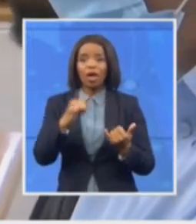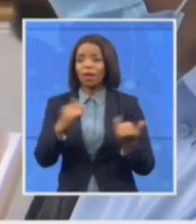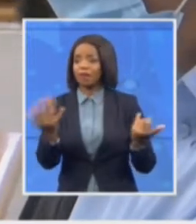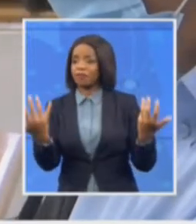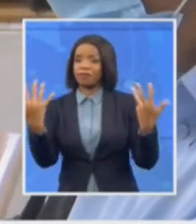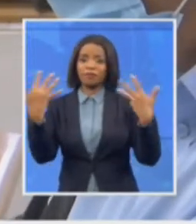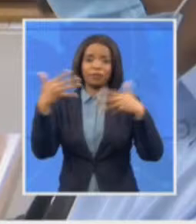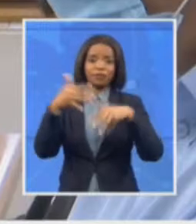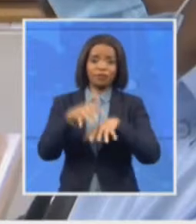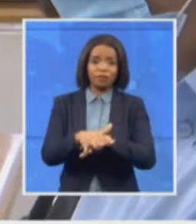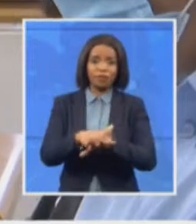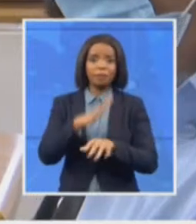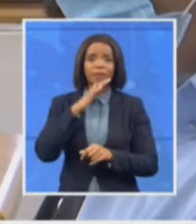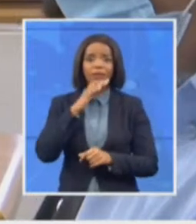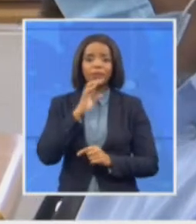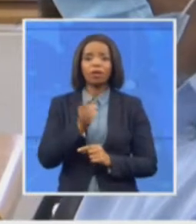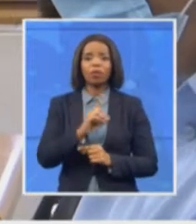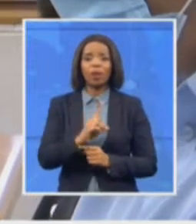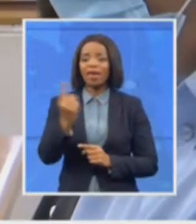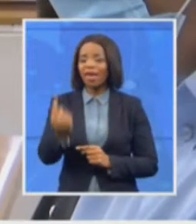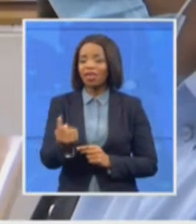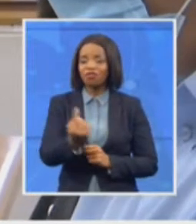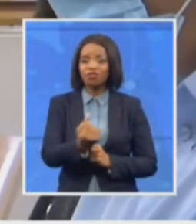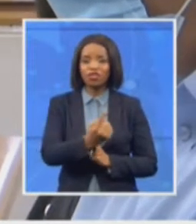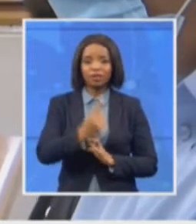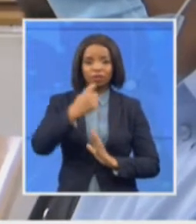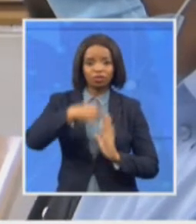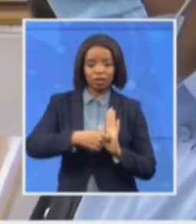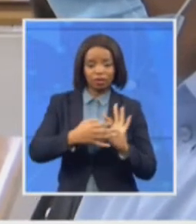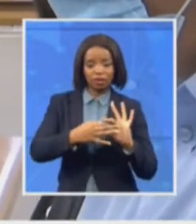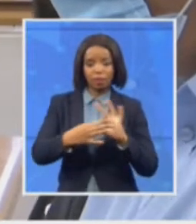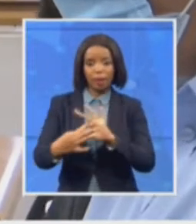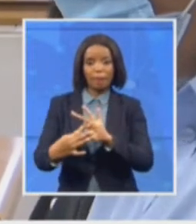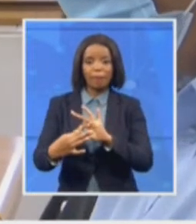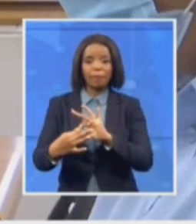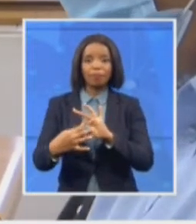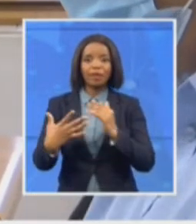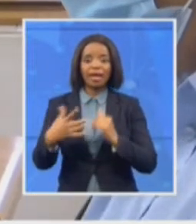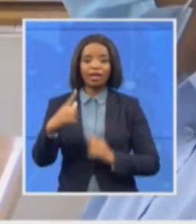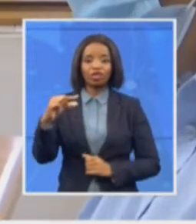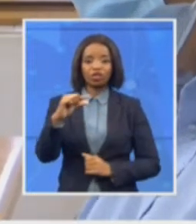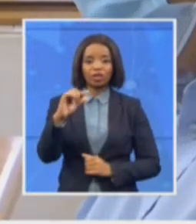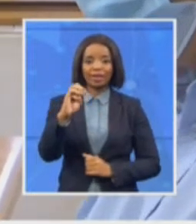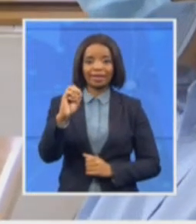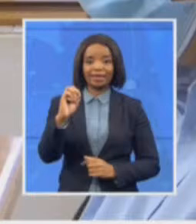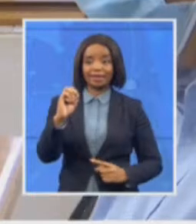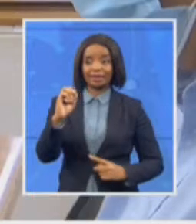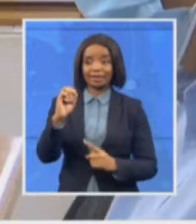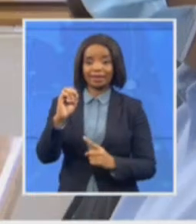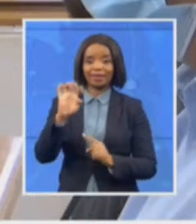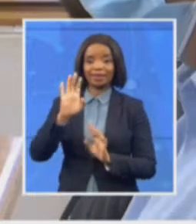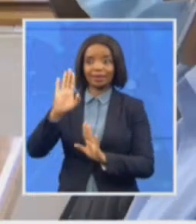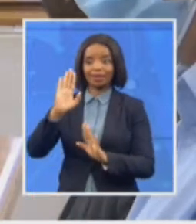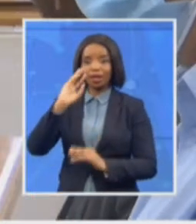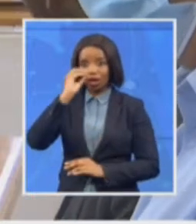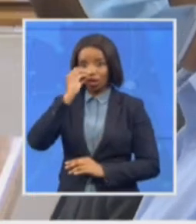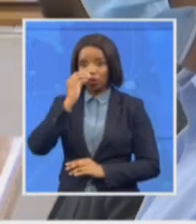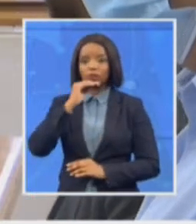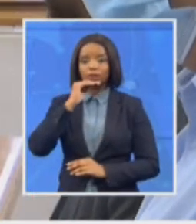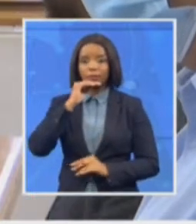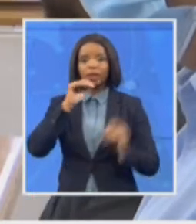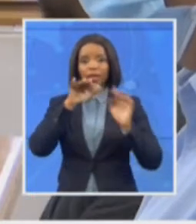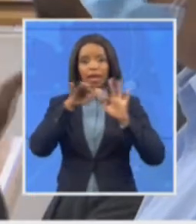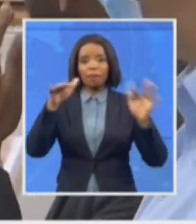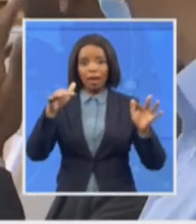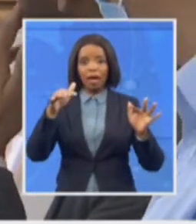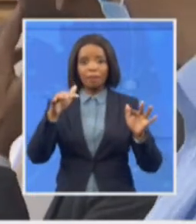pertaining to the GE for news would be in the public interest, if that was the measure. And I'm submitting that it's not. No, but